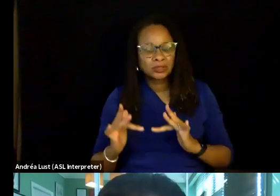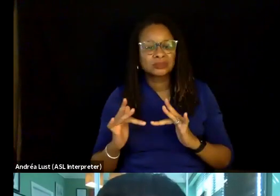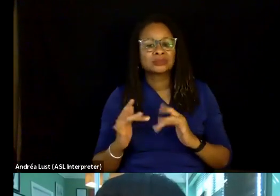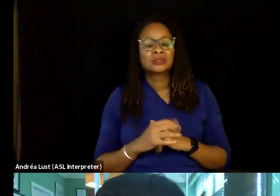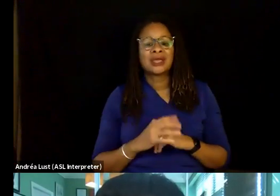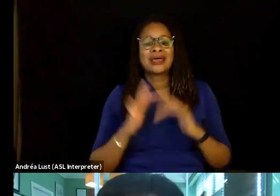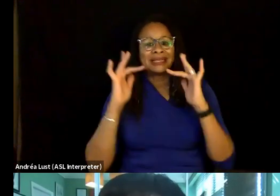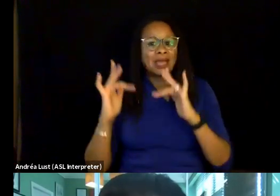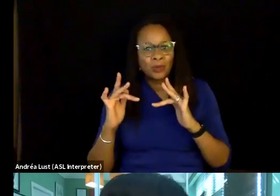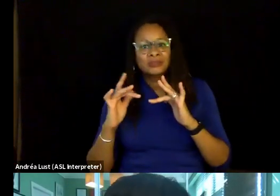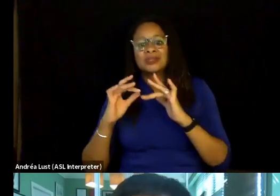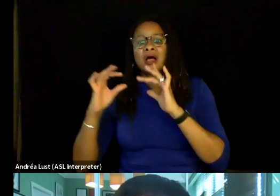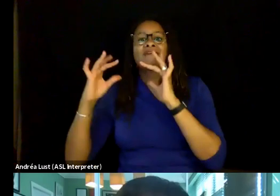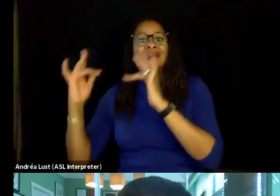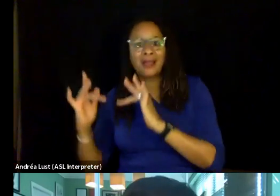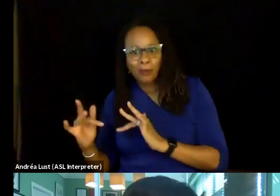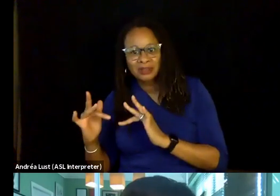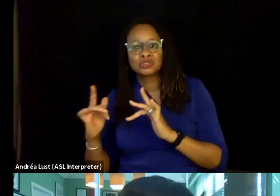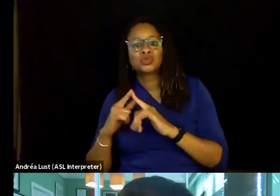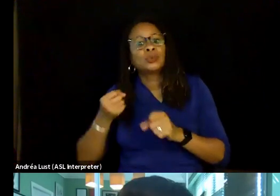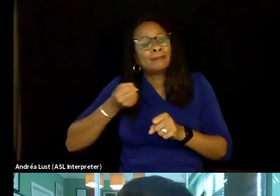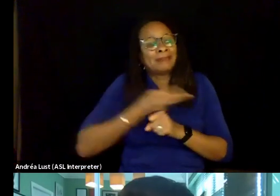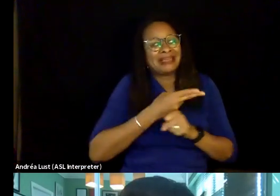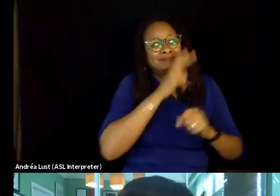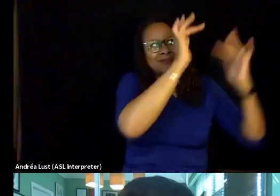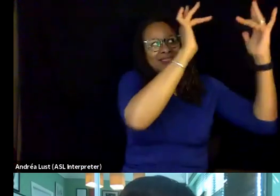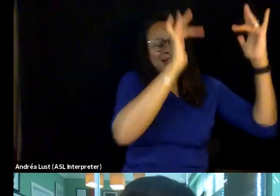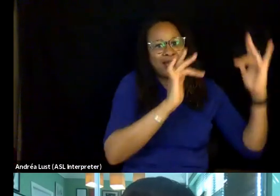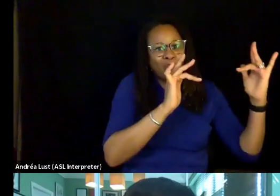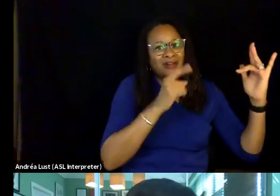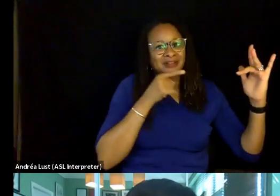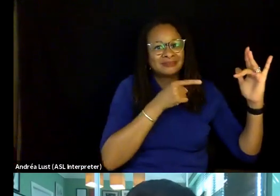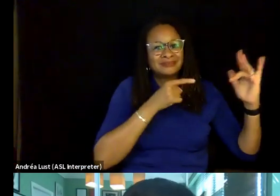networks of networks to defeat the network. And so